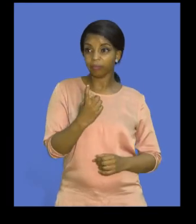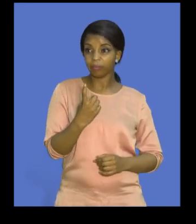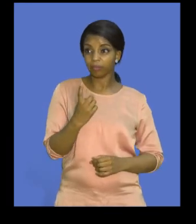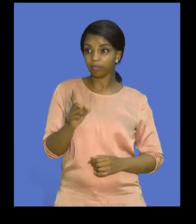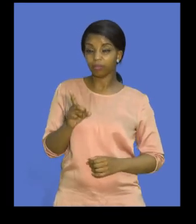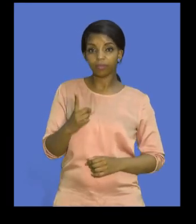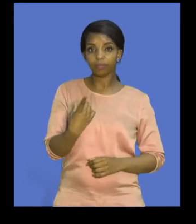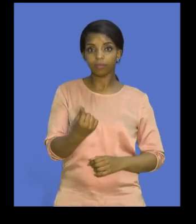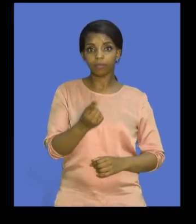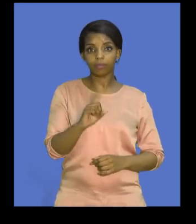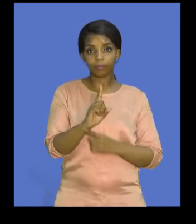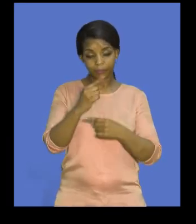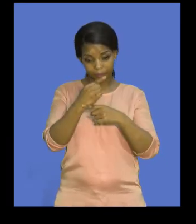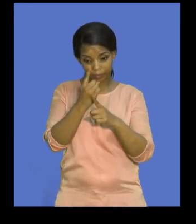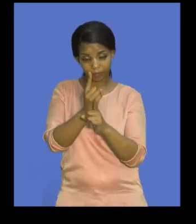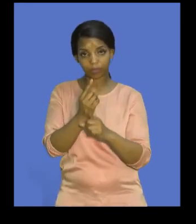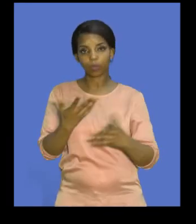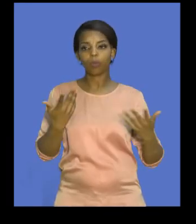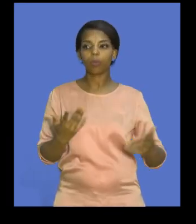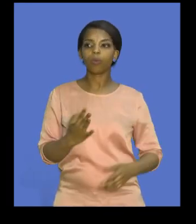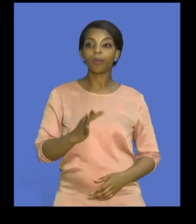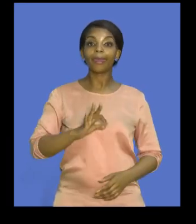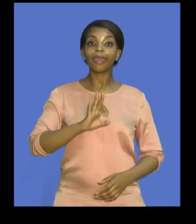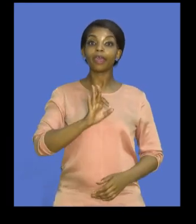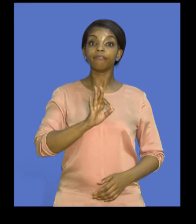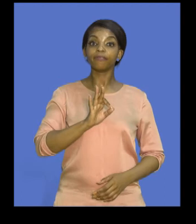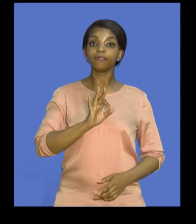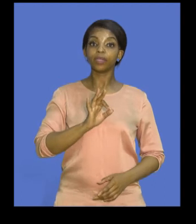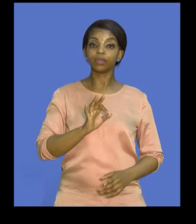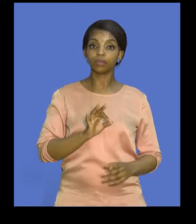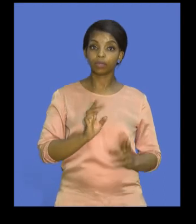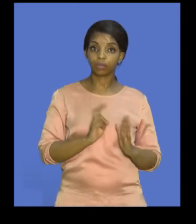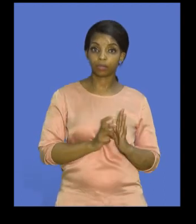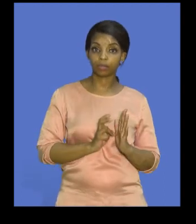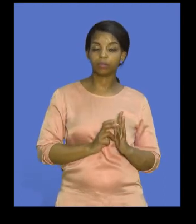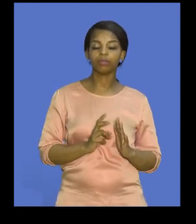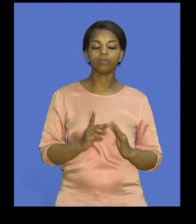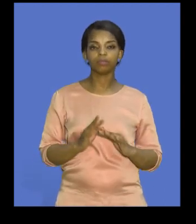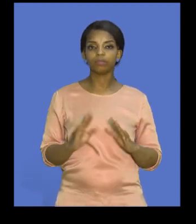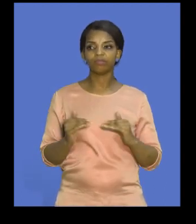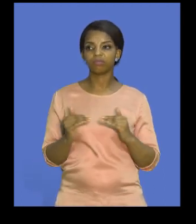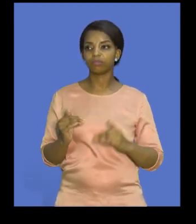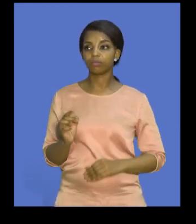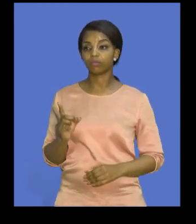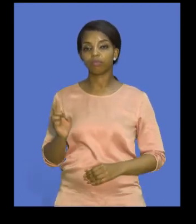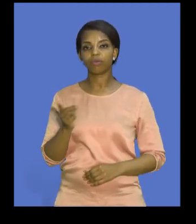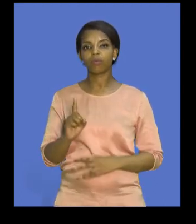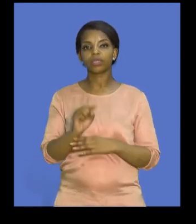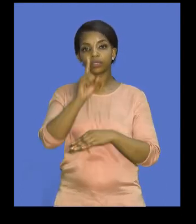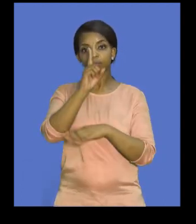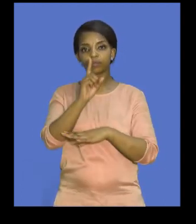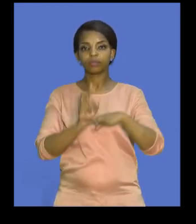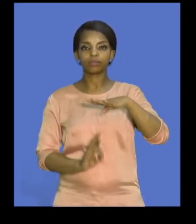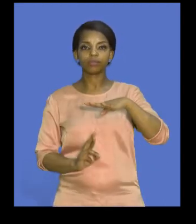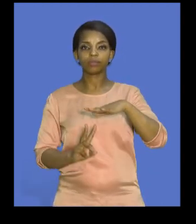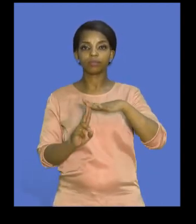to F, or F in principle is directly proportional to the reciprocal of the square of the distance between the